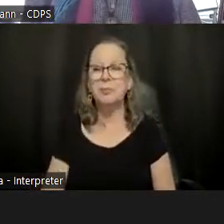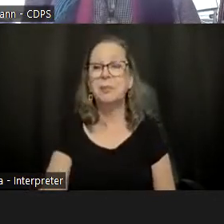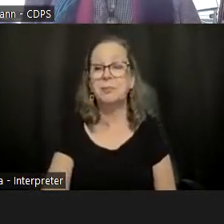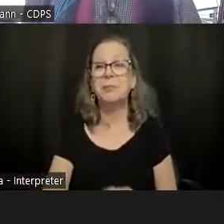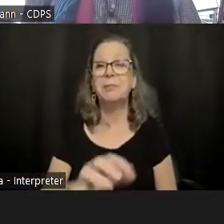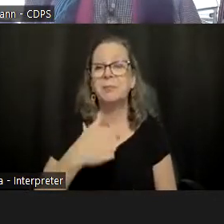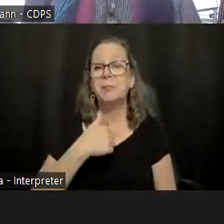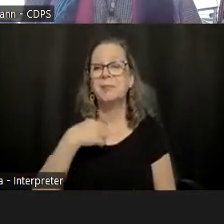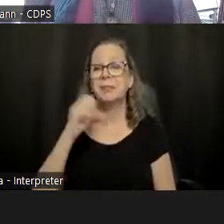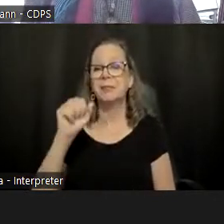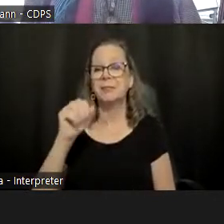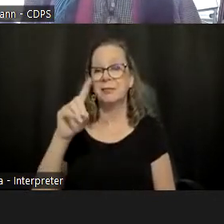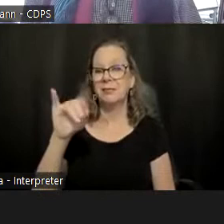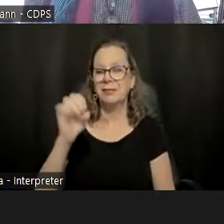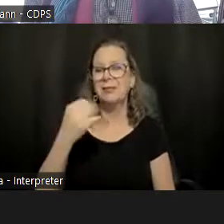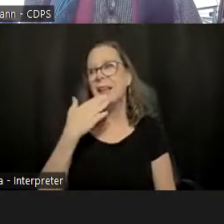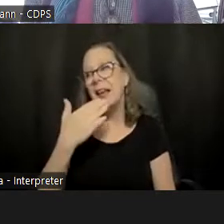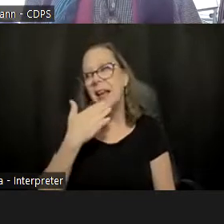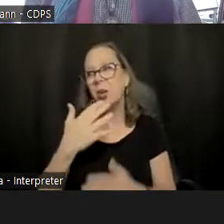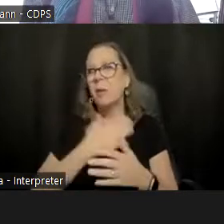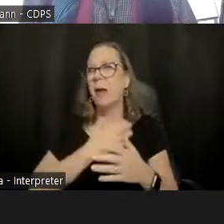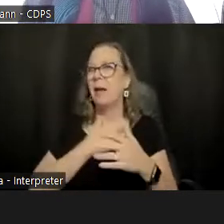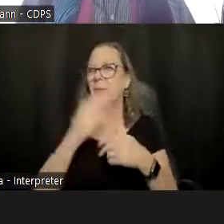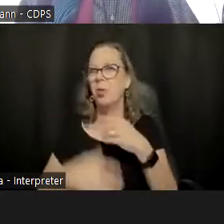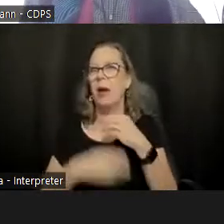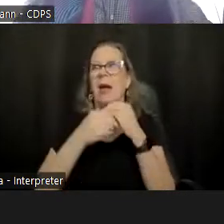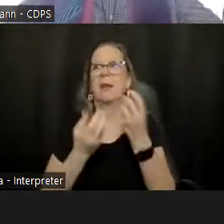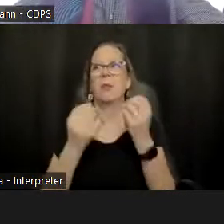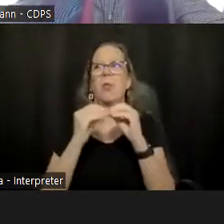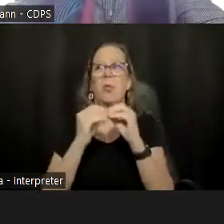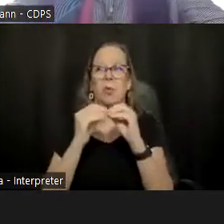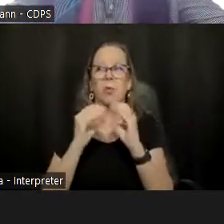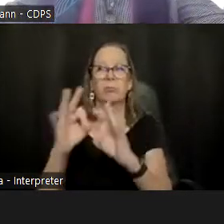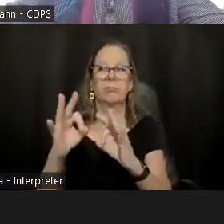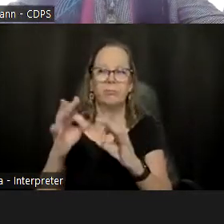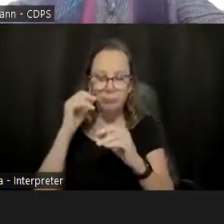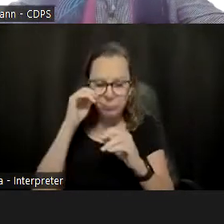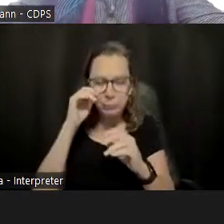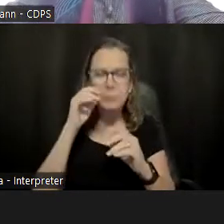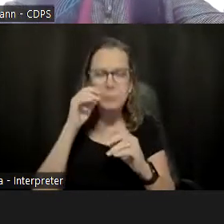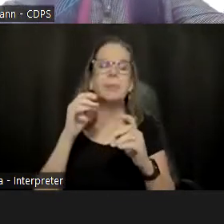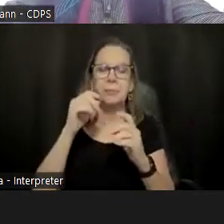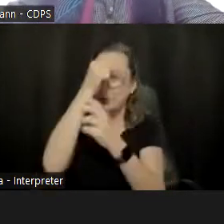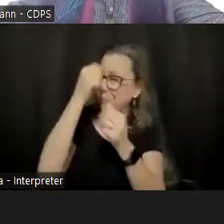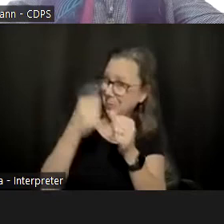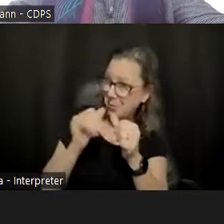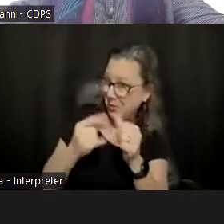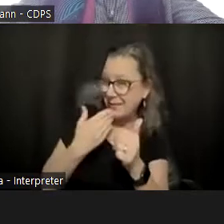This is Sadie. Yeah, thank you. I'm happy you added those other resources. Thank you for remembering